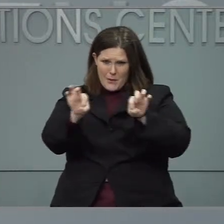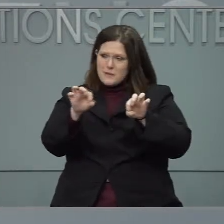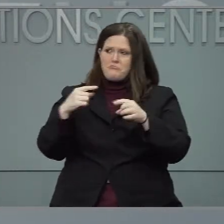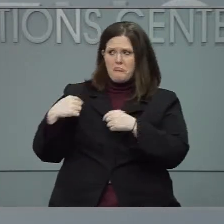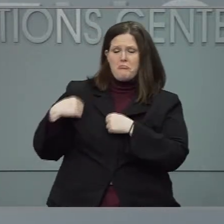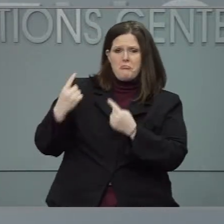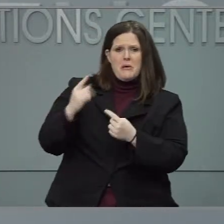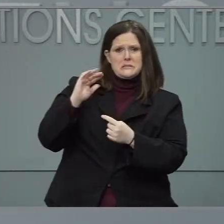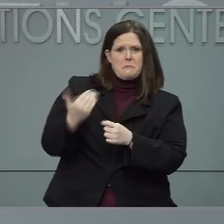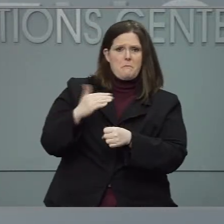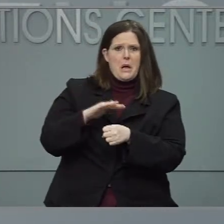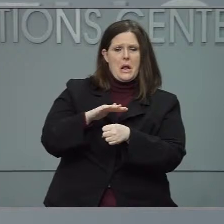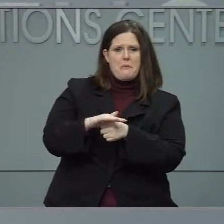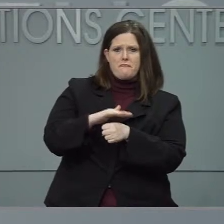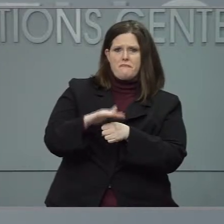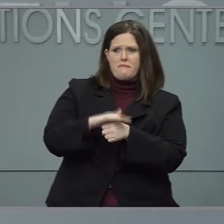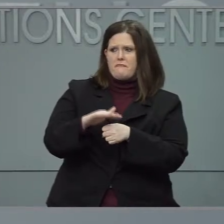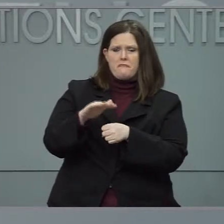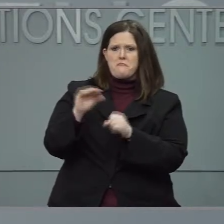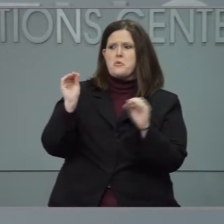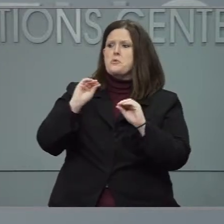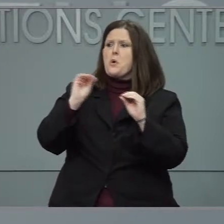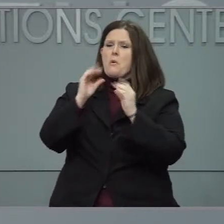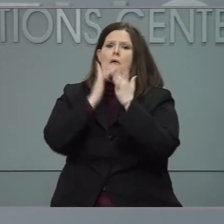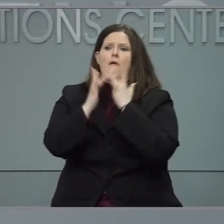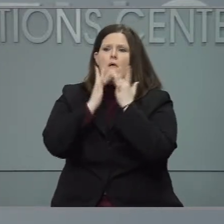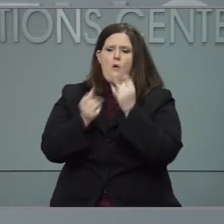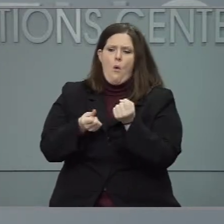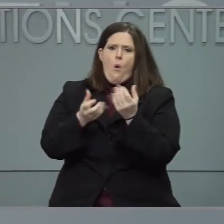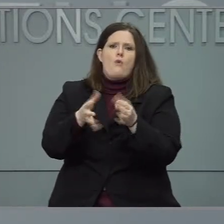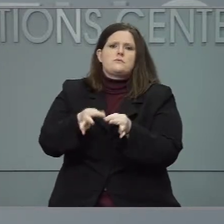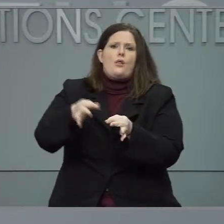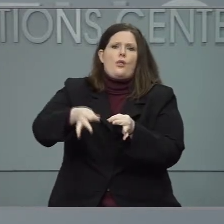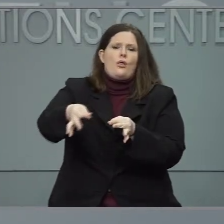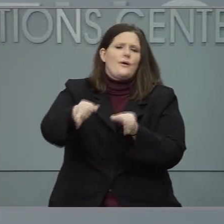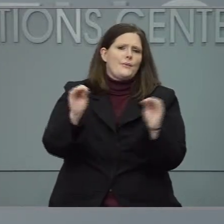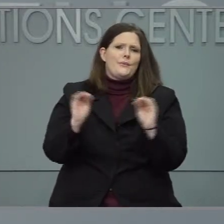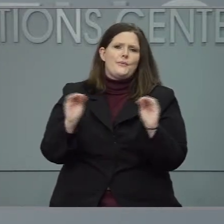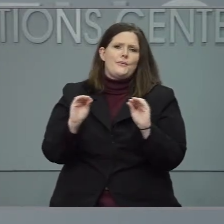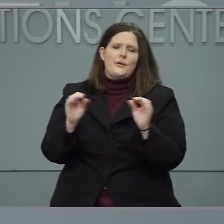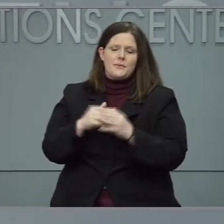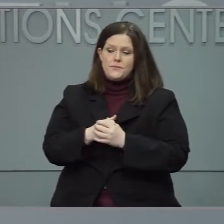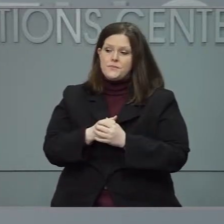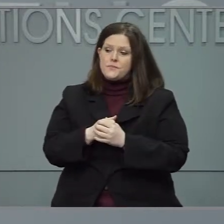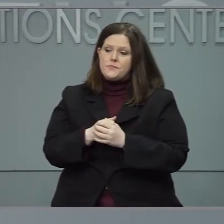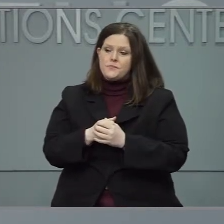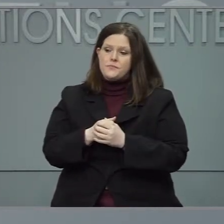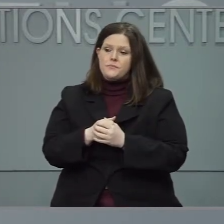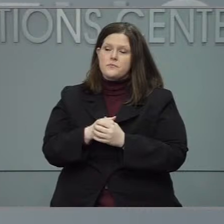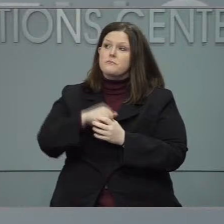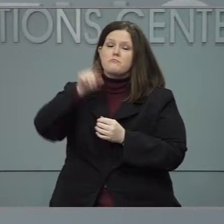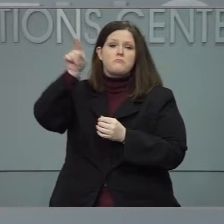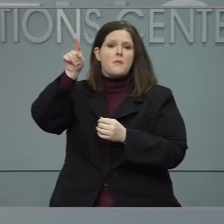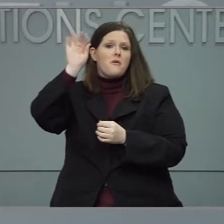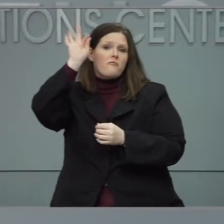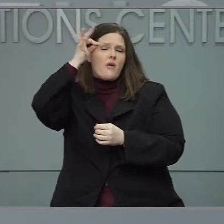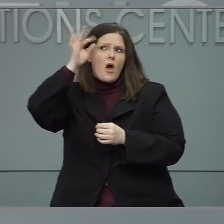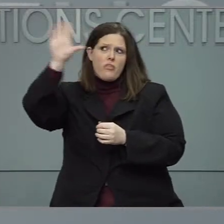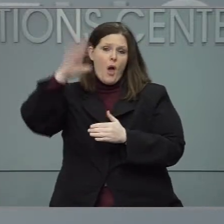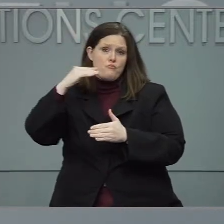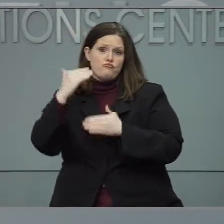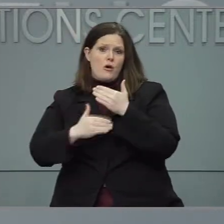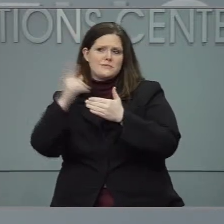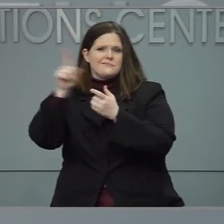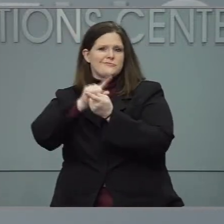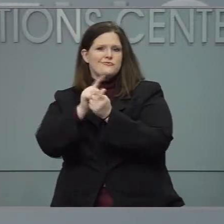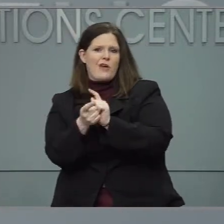shortages of materials hold up anyone from being able to get vaccines out. What the federal government has done is change the needles that they've